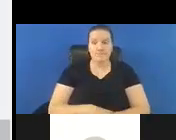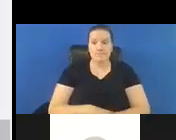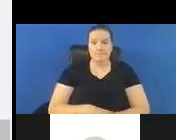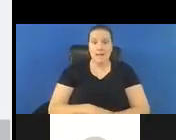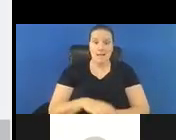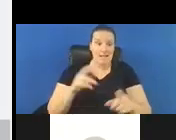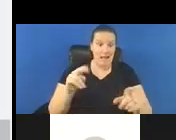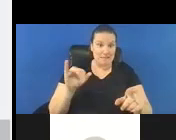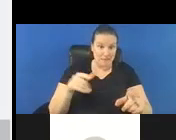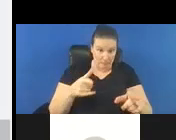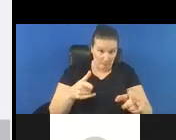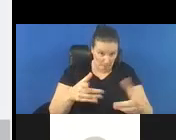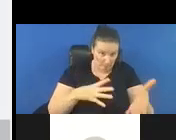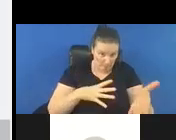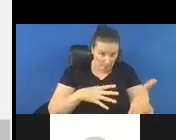Nancy?